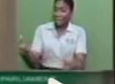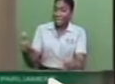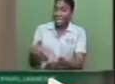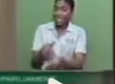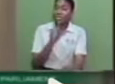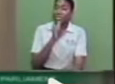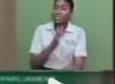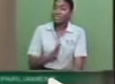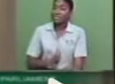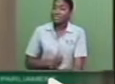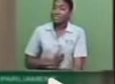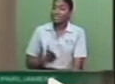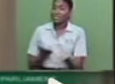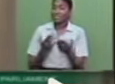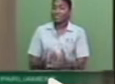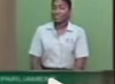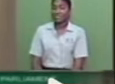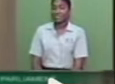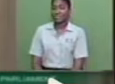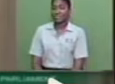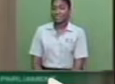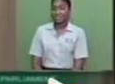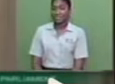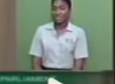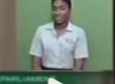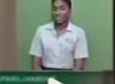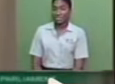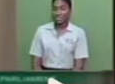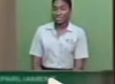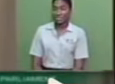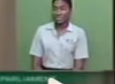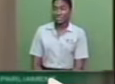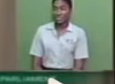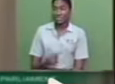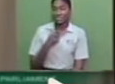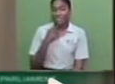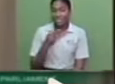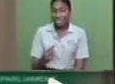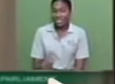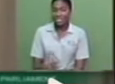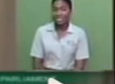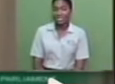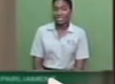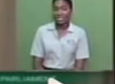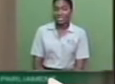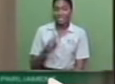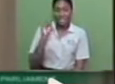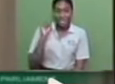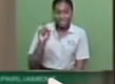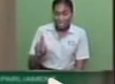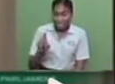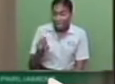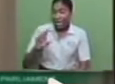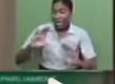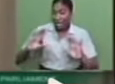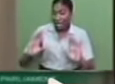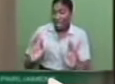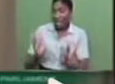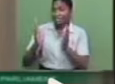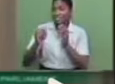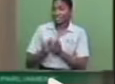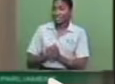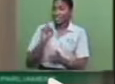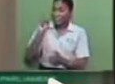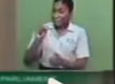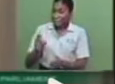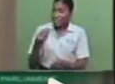Prime Minister told us. Choose wisely or something like that. No, you have to. And that's what you're there for. Put some money into